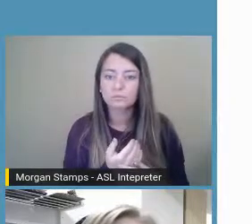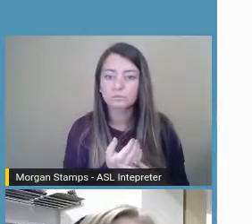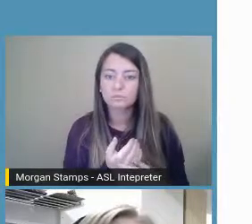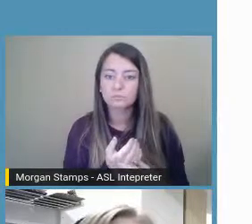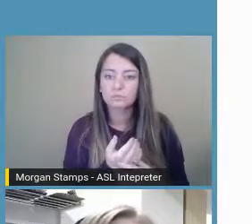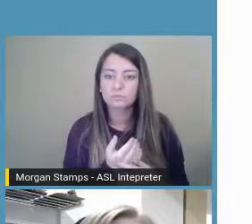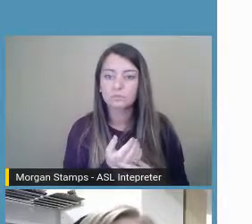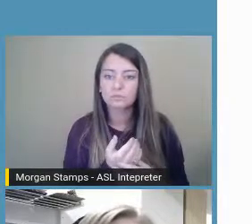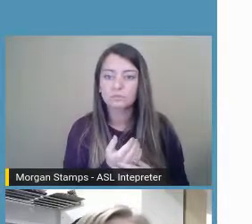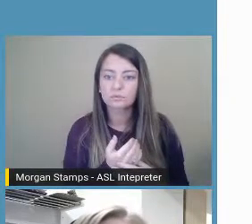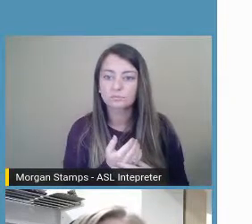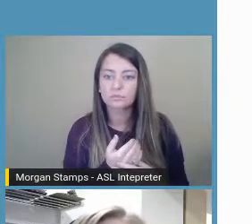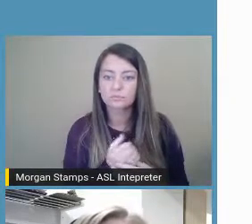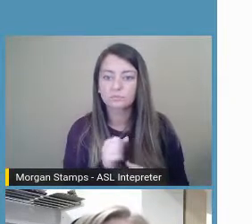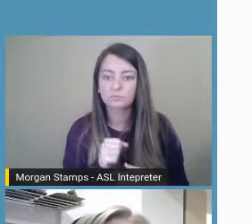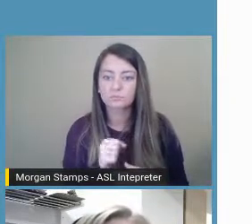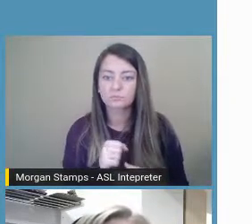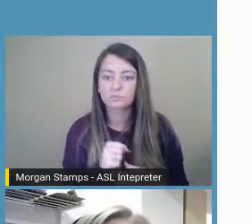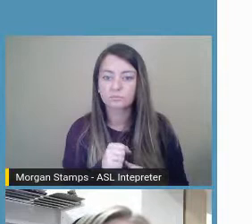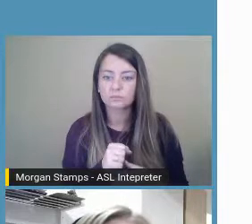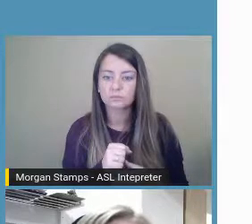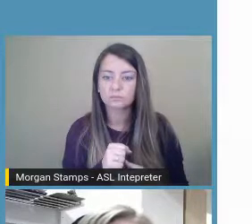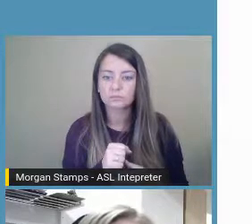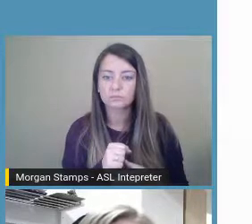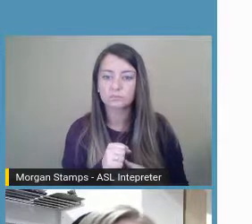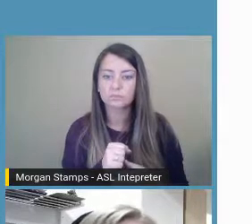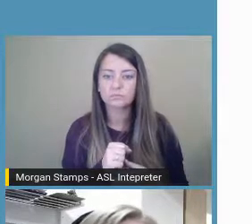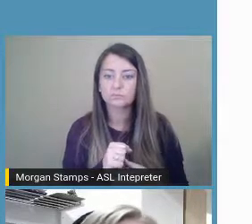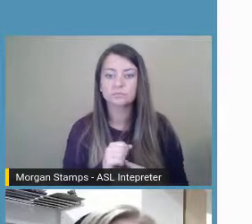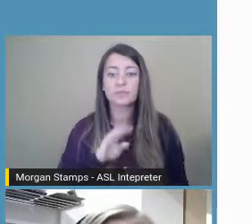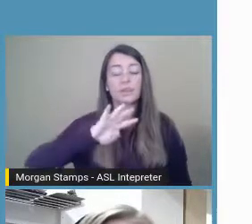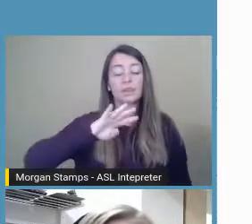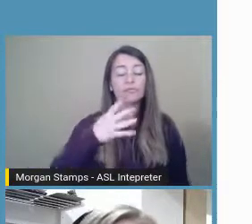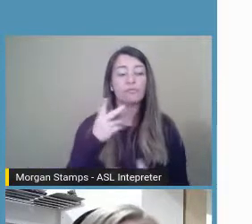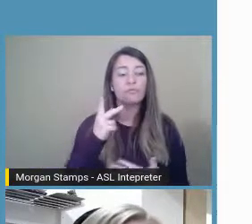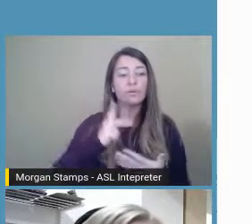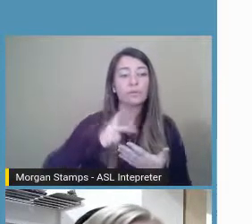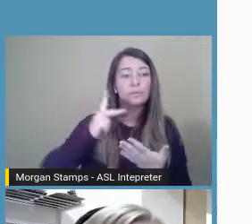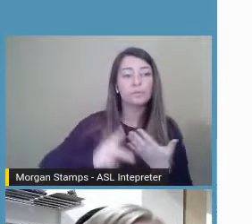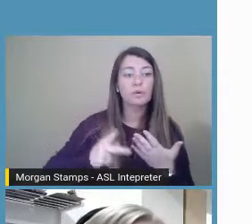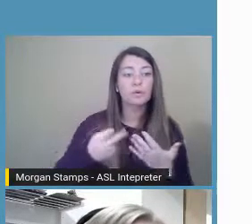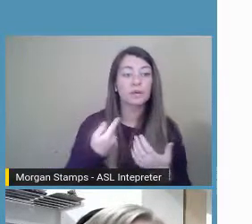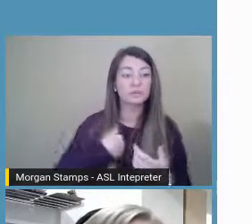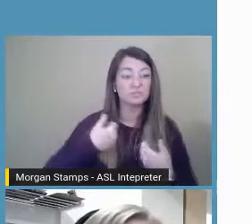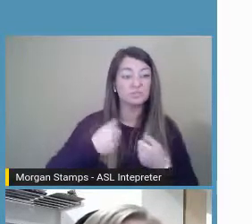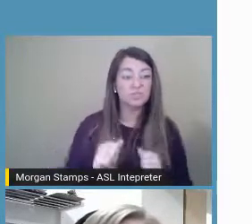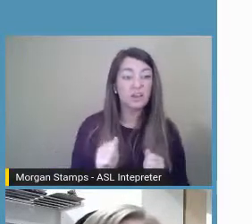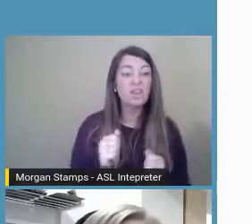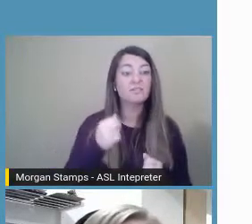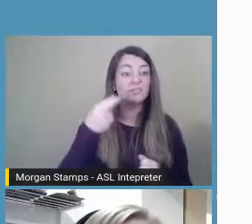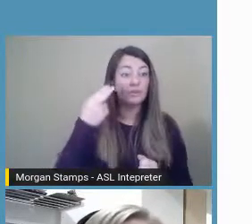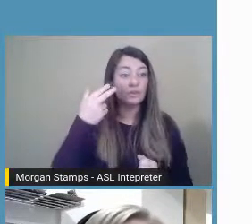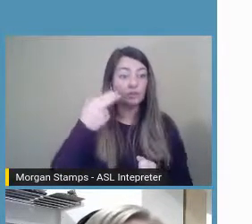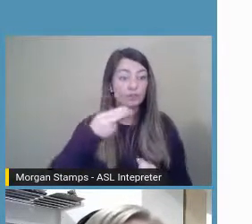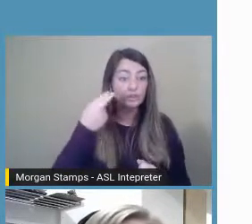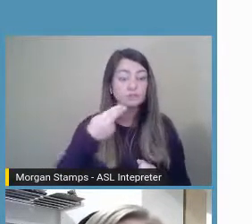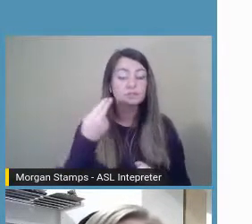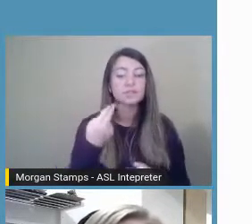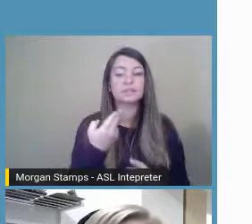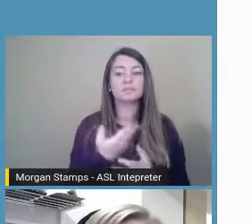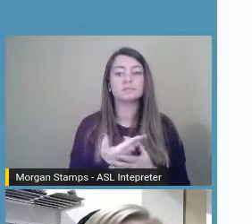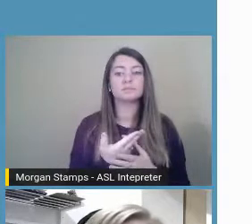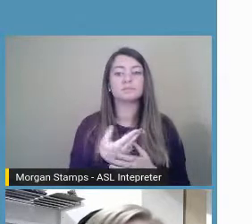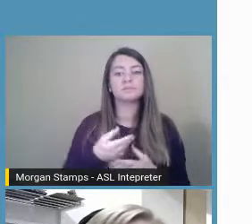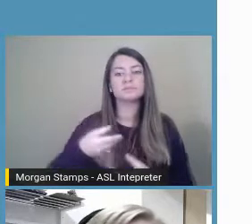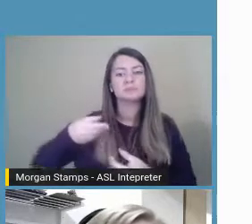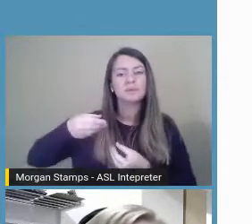The fourth and final program model we tried for Third Thursdays was a bring your own craft night. We at the museum collect and